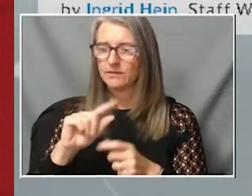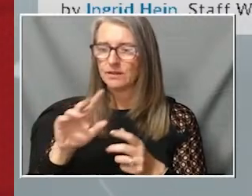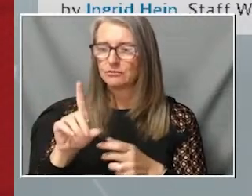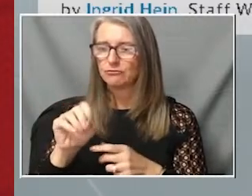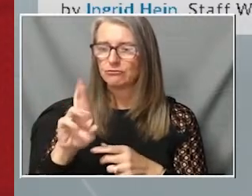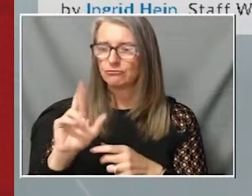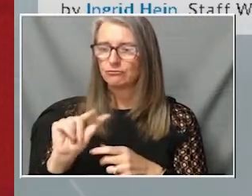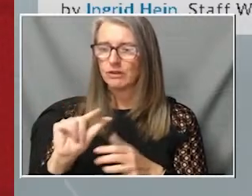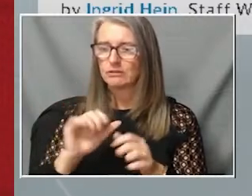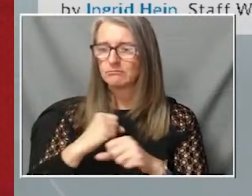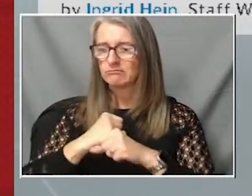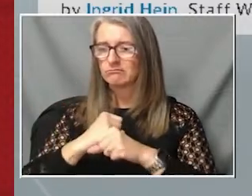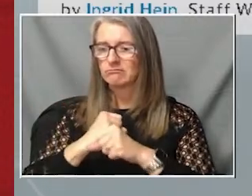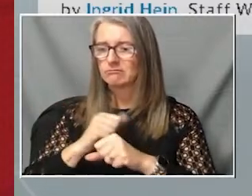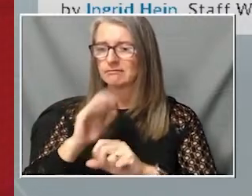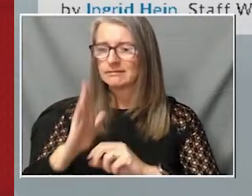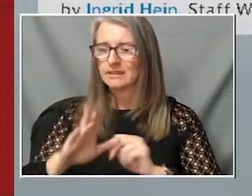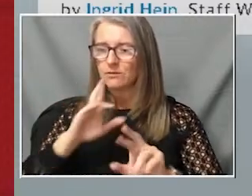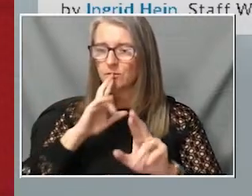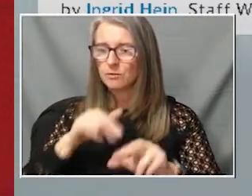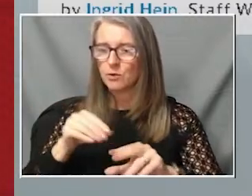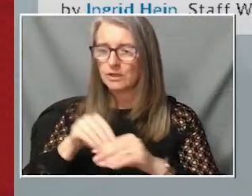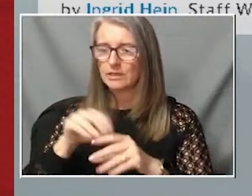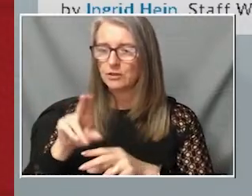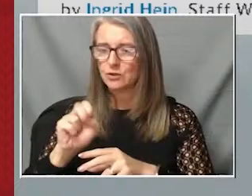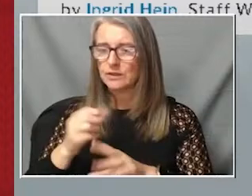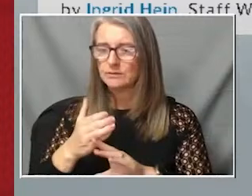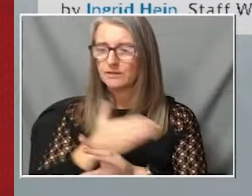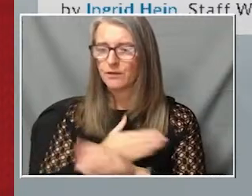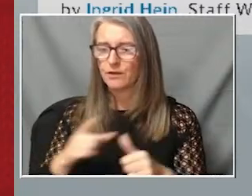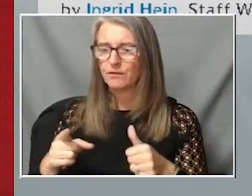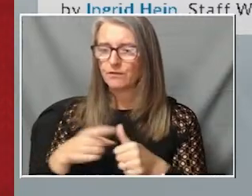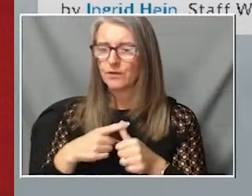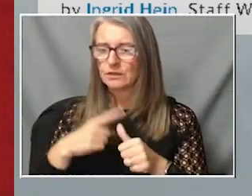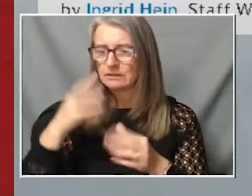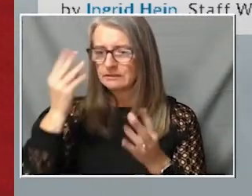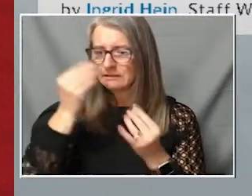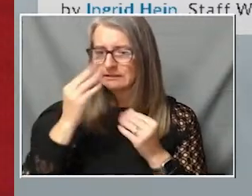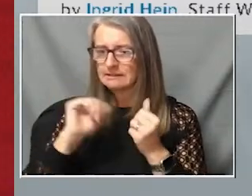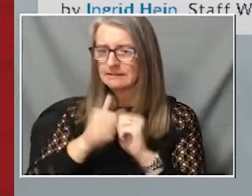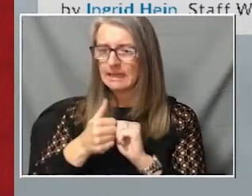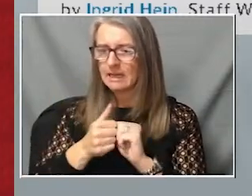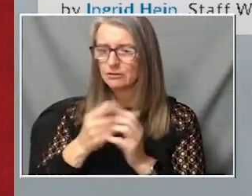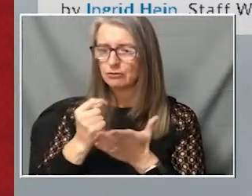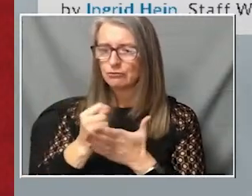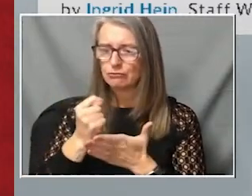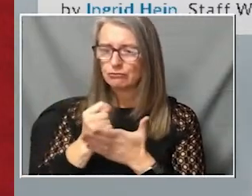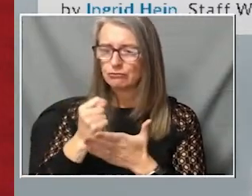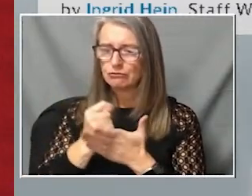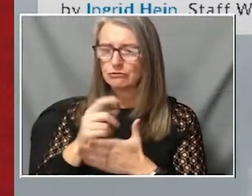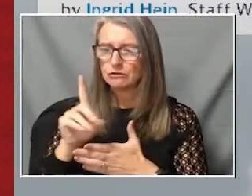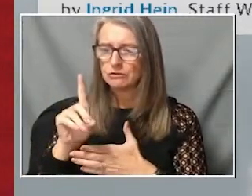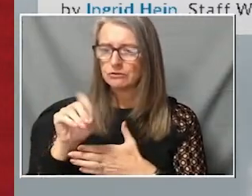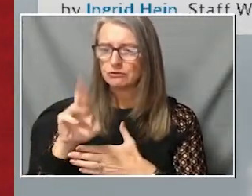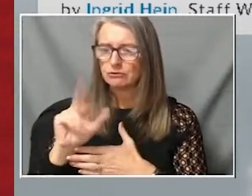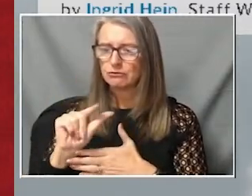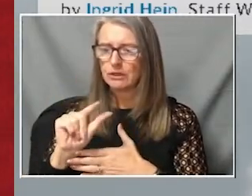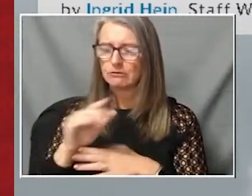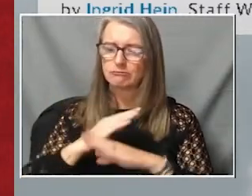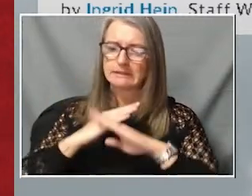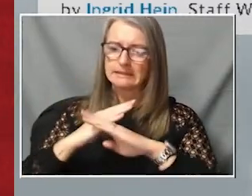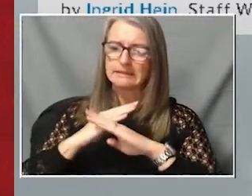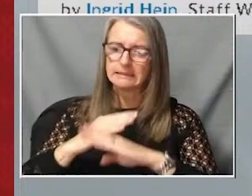It's never been reported in the U.S. before. So first, just thoughts on trying to treat a drug resistant bacteria.